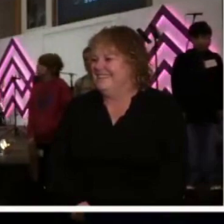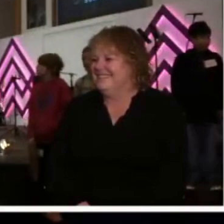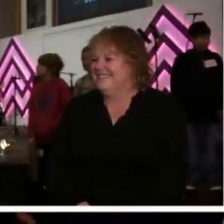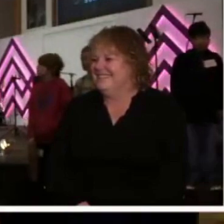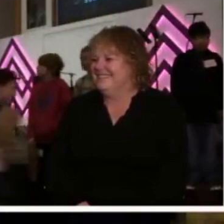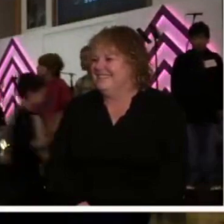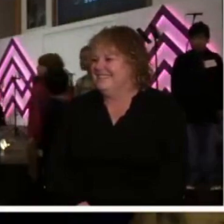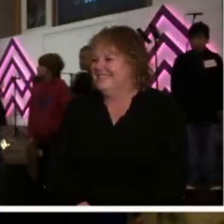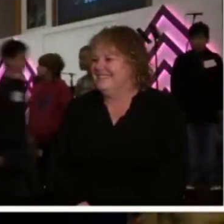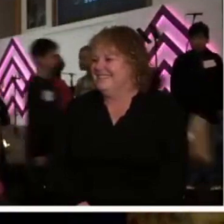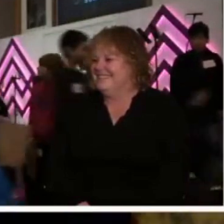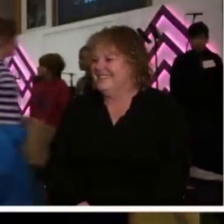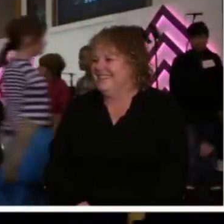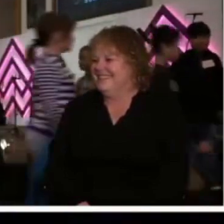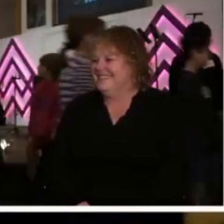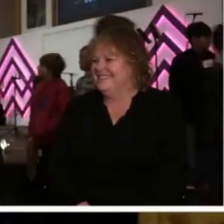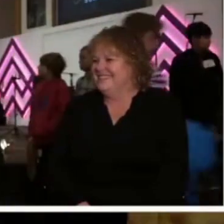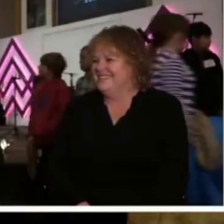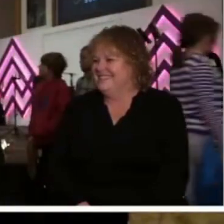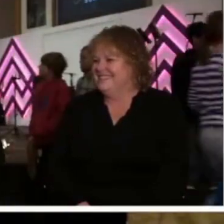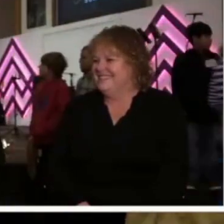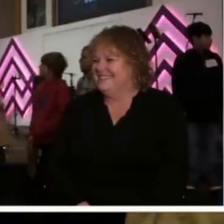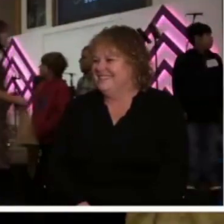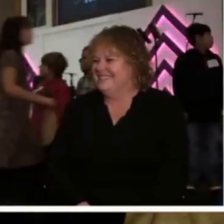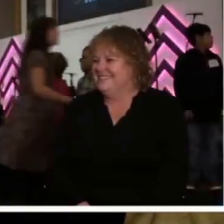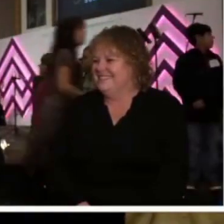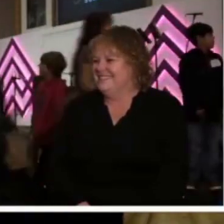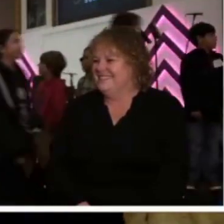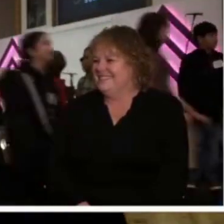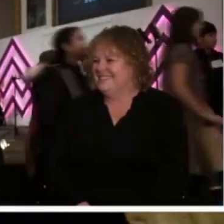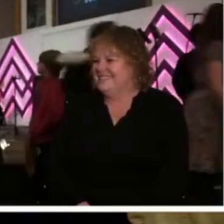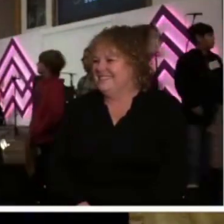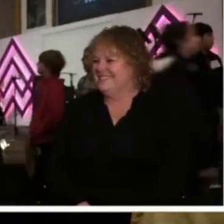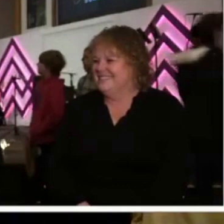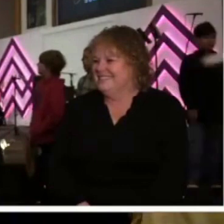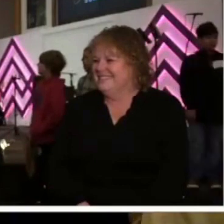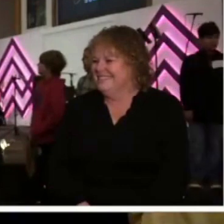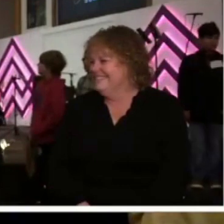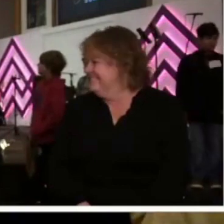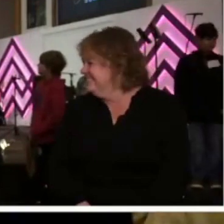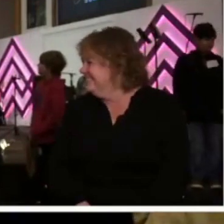As the children finish making their way in, I'm going to also invite